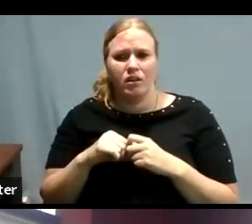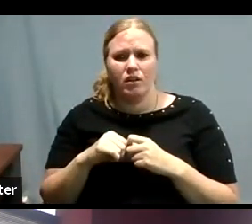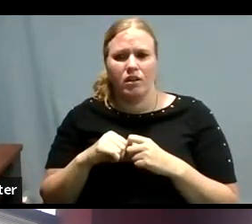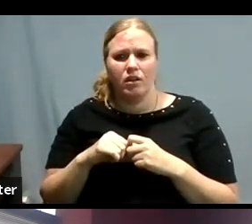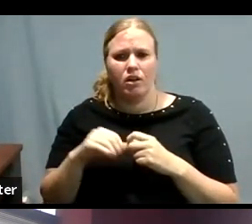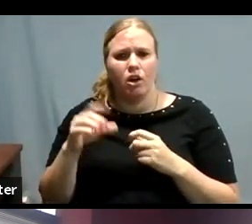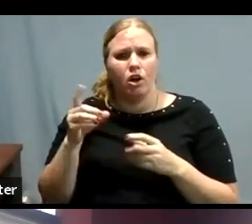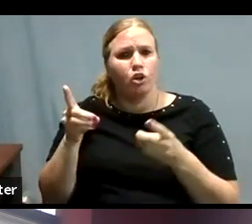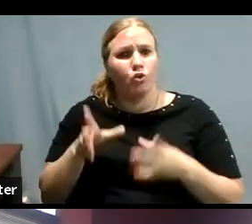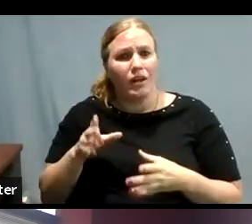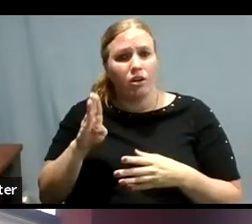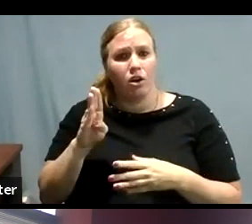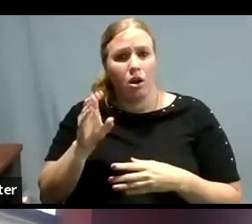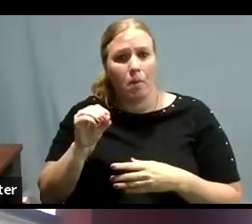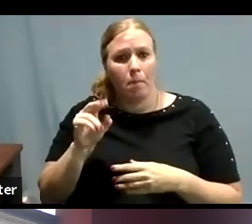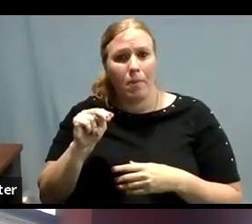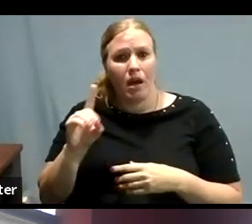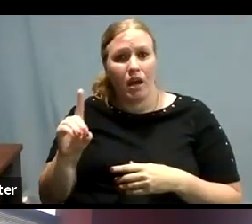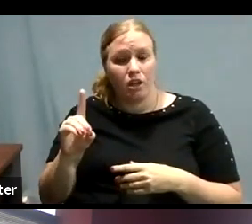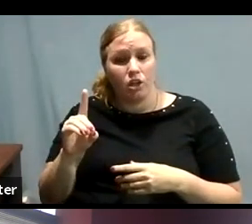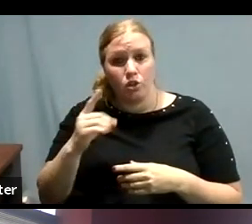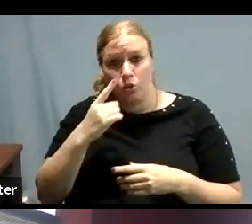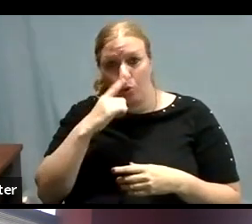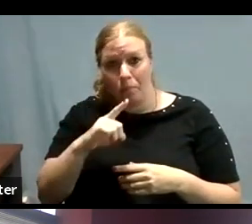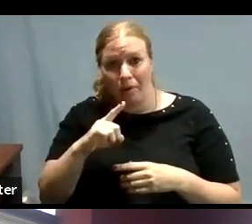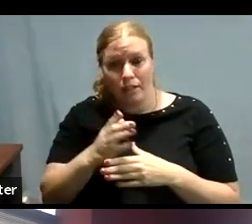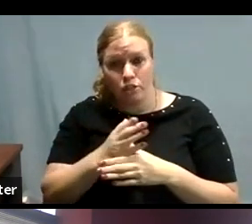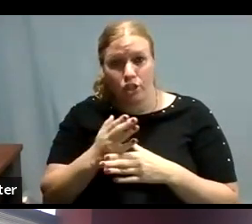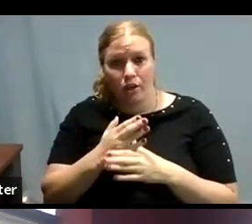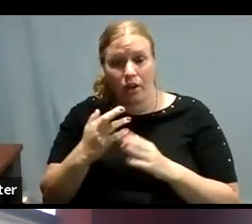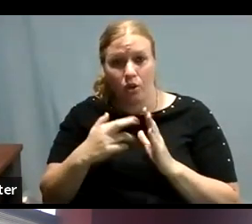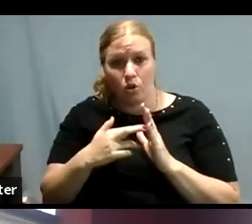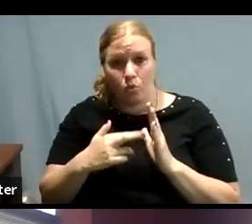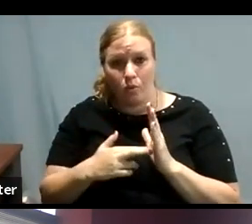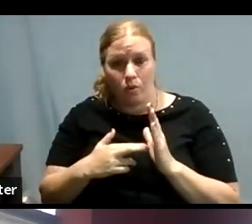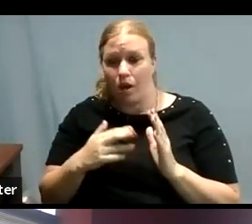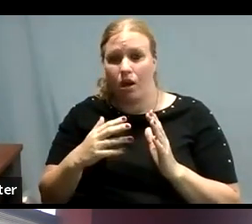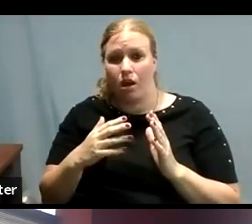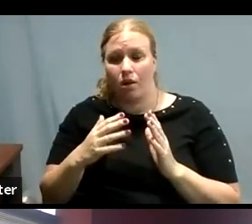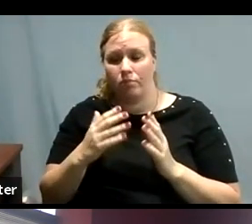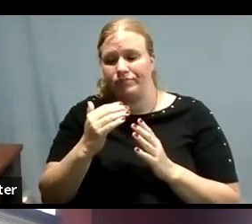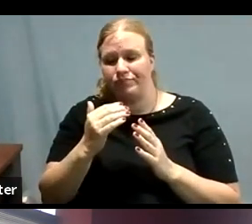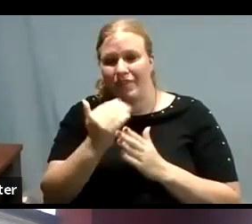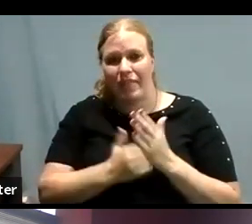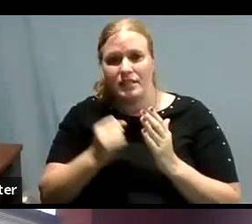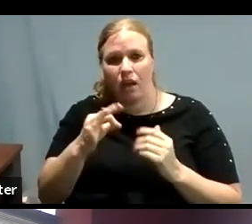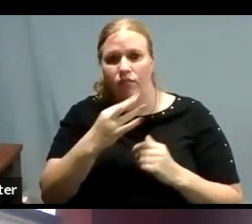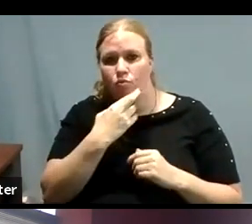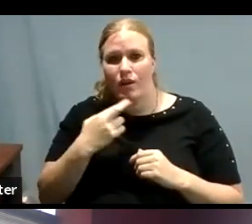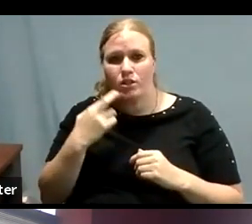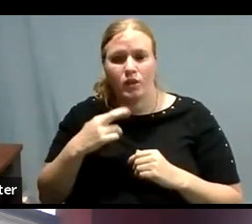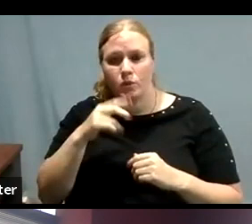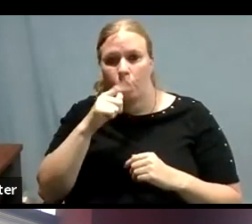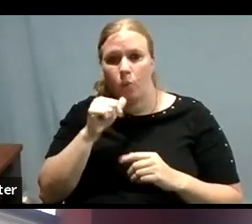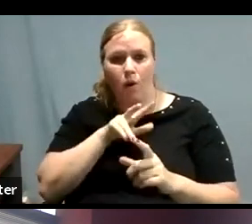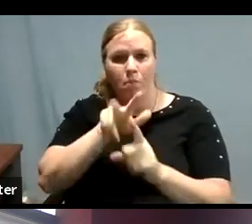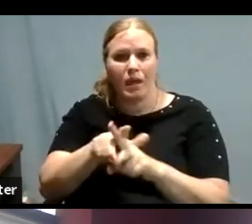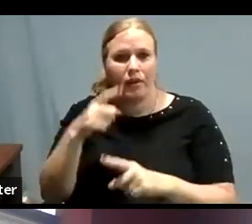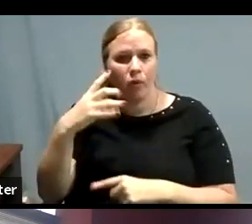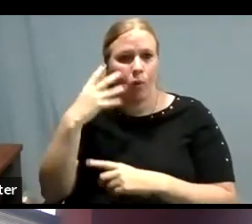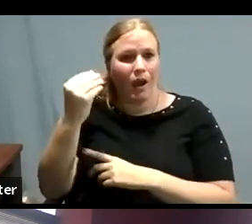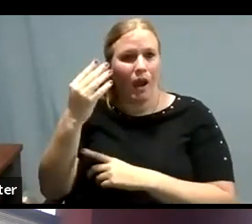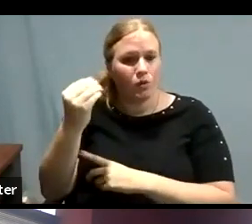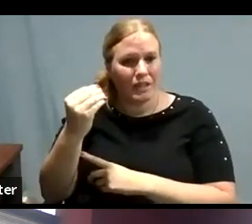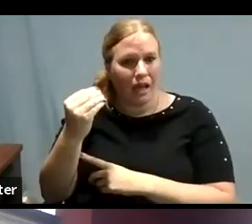for sharing a list of restaurants that have applied for renewal licenses for outdoor dining? And